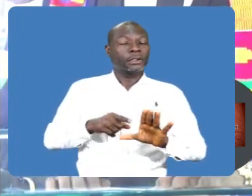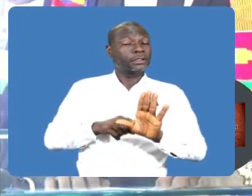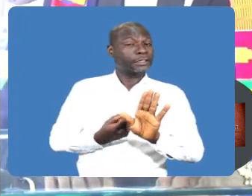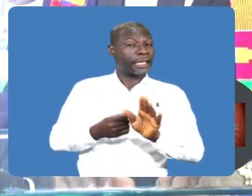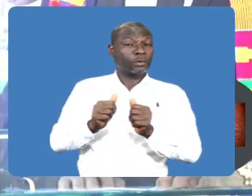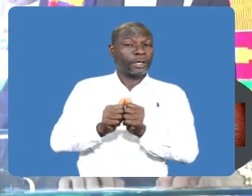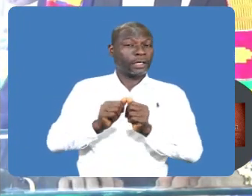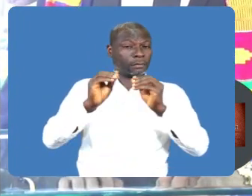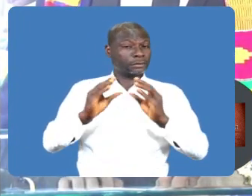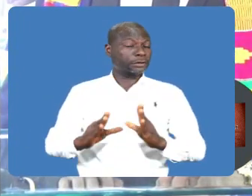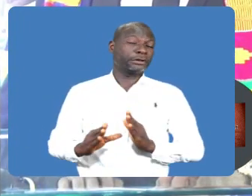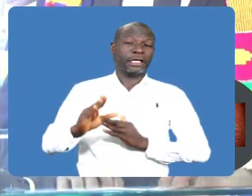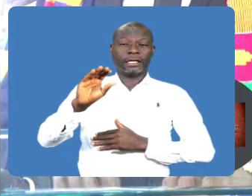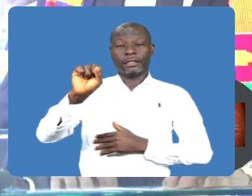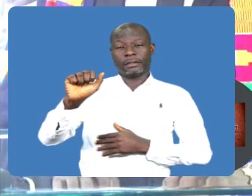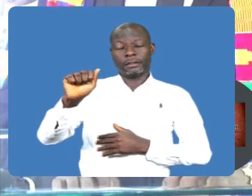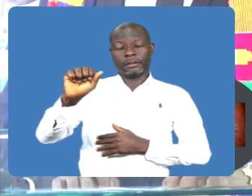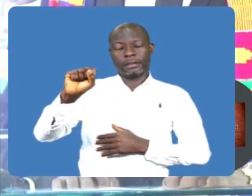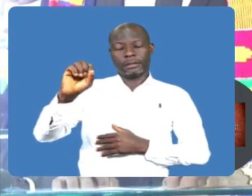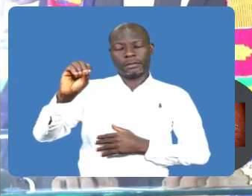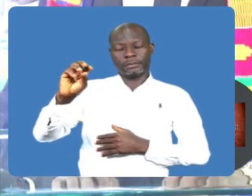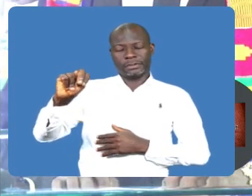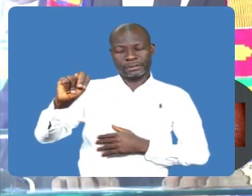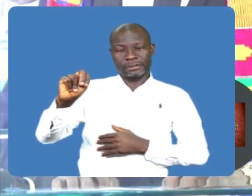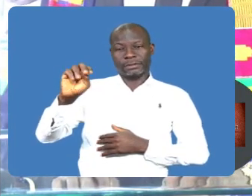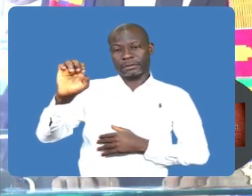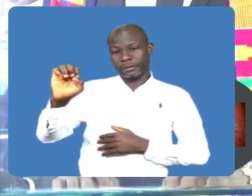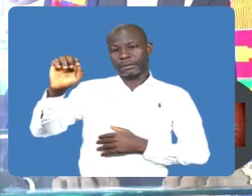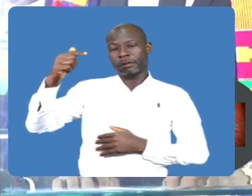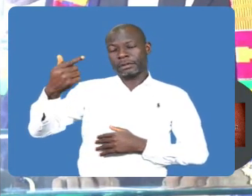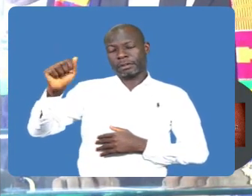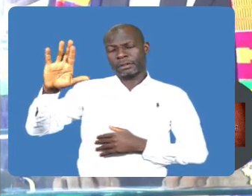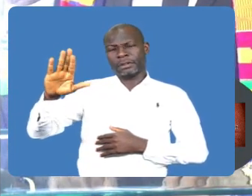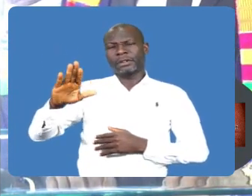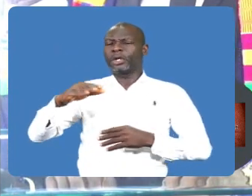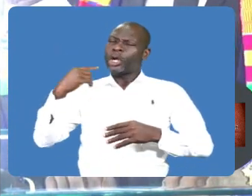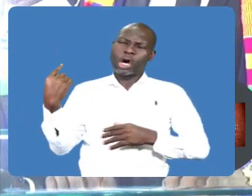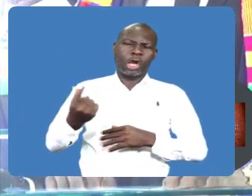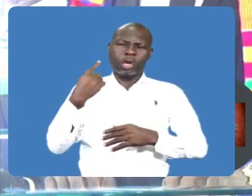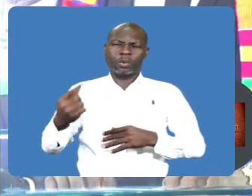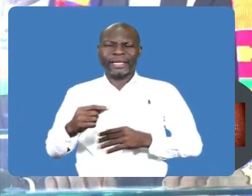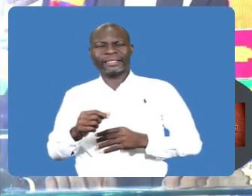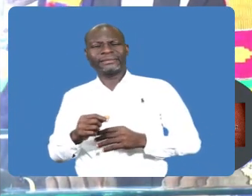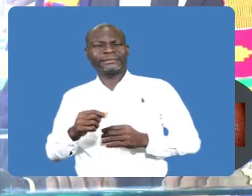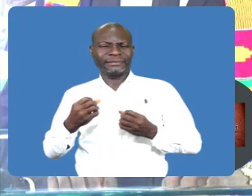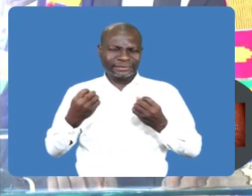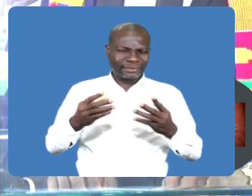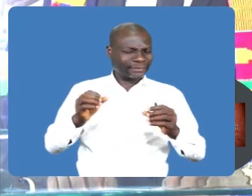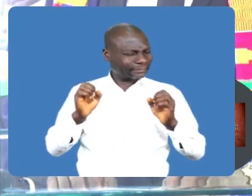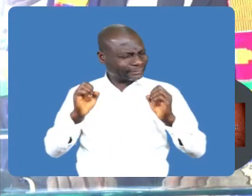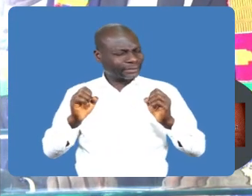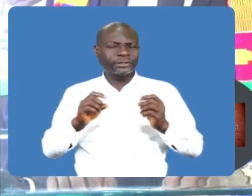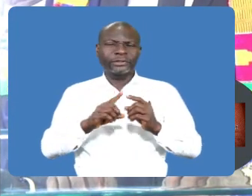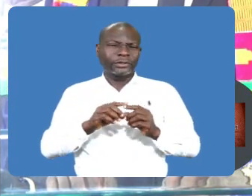with Mr. Samson Egan, for risking his life, traveling from South Pond every